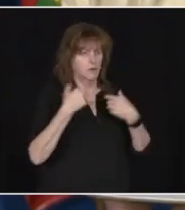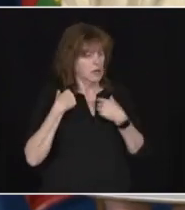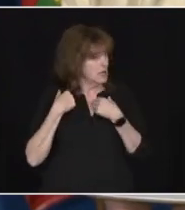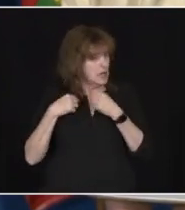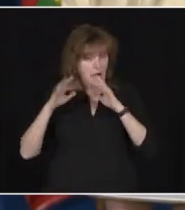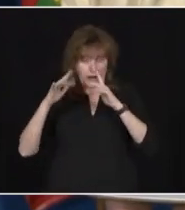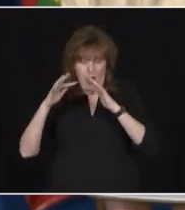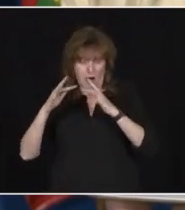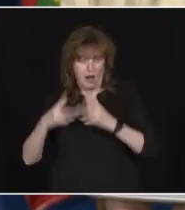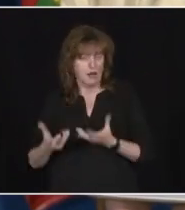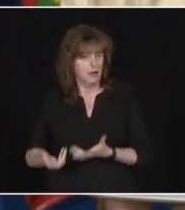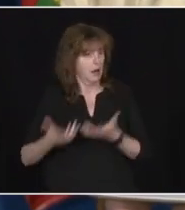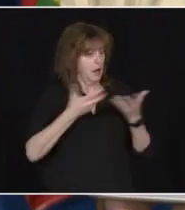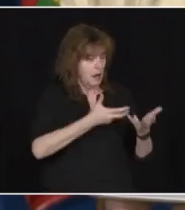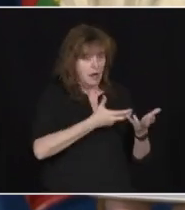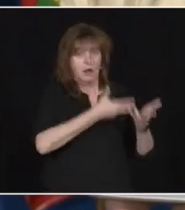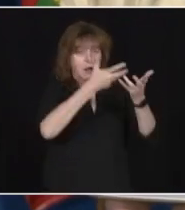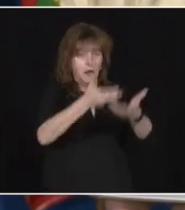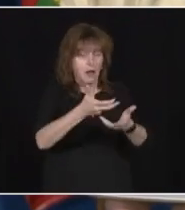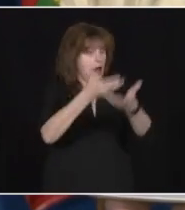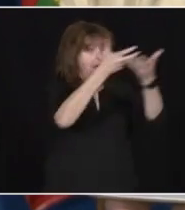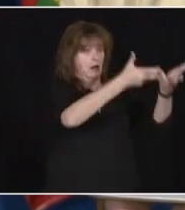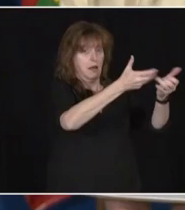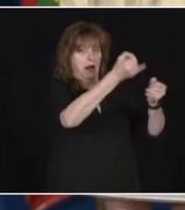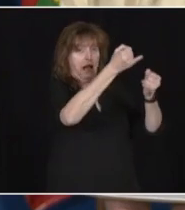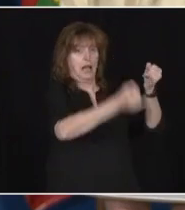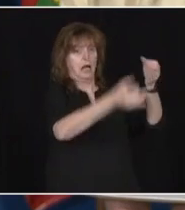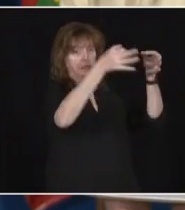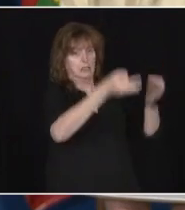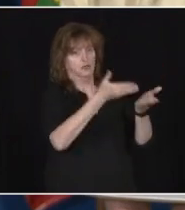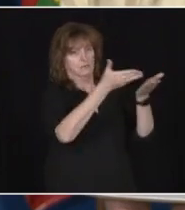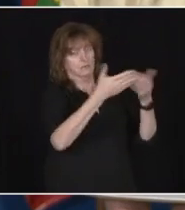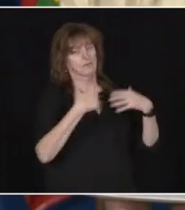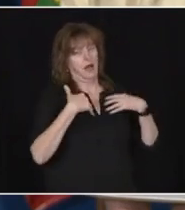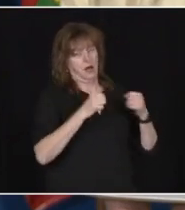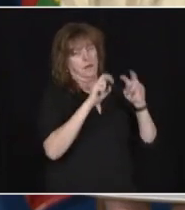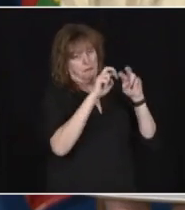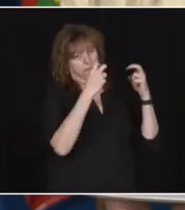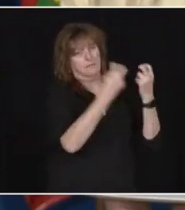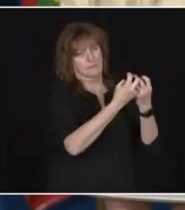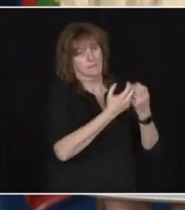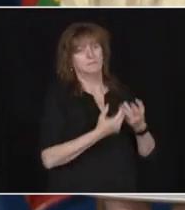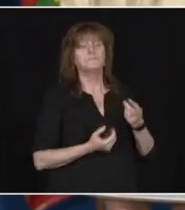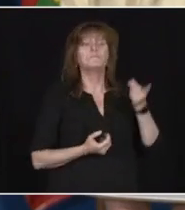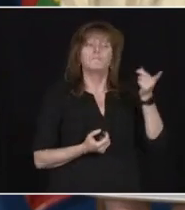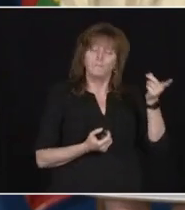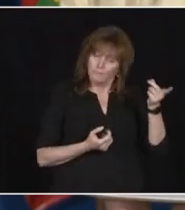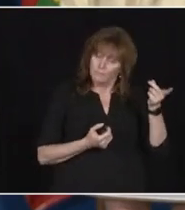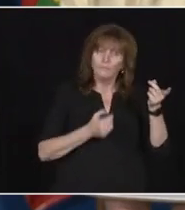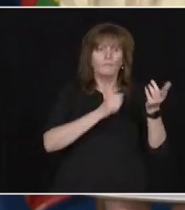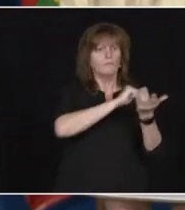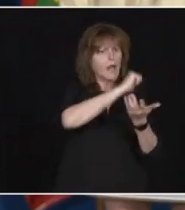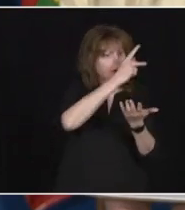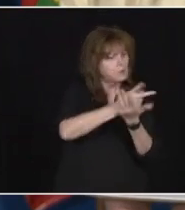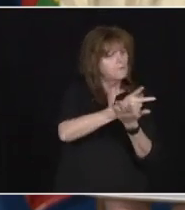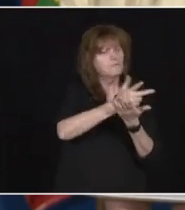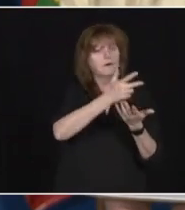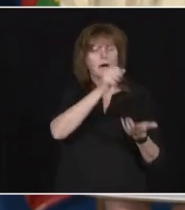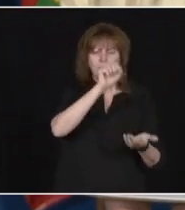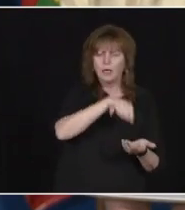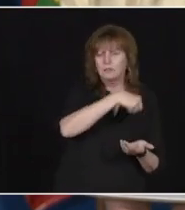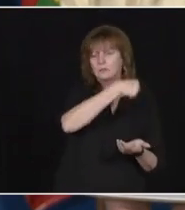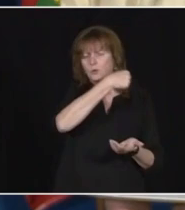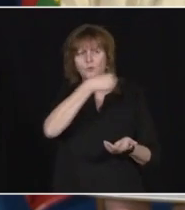decision comes from health table. And they'll tell us, yes, no, yes, no, down the row, and that's how it works.